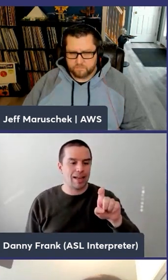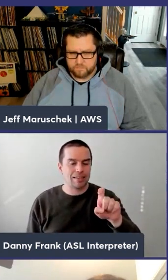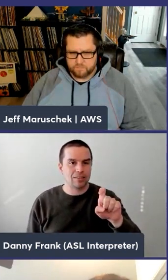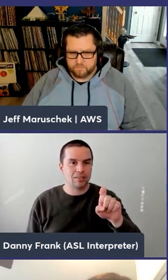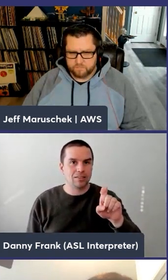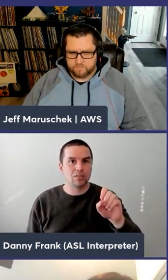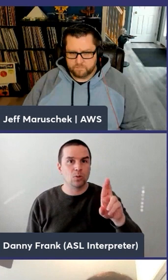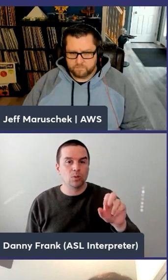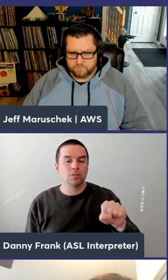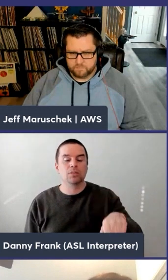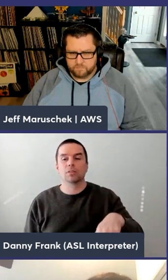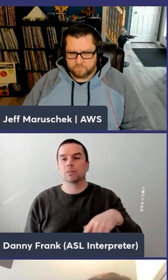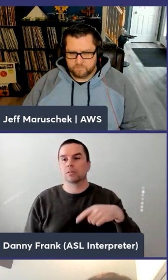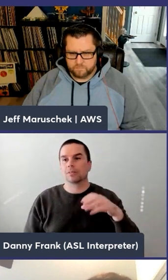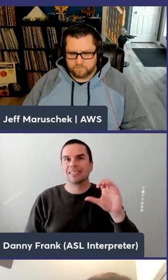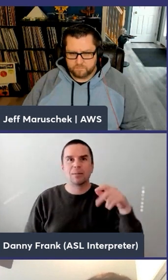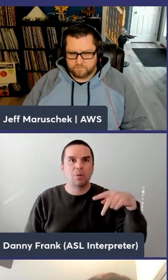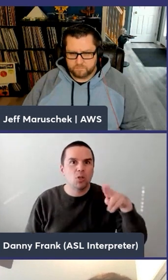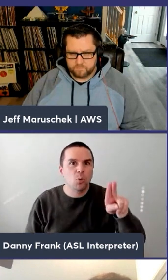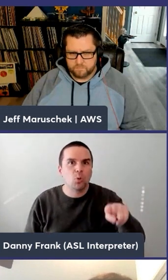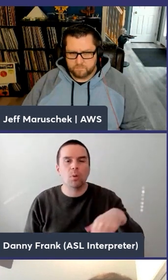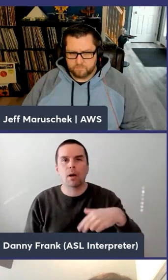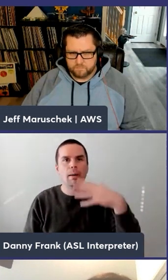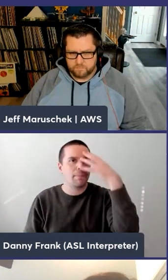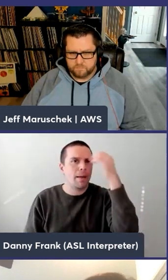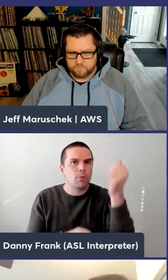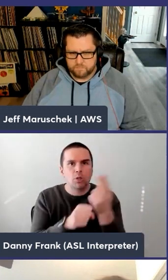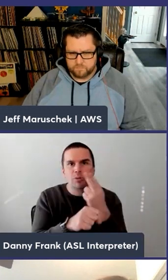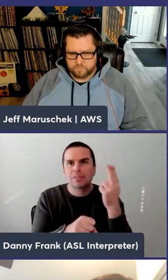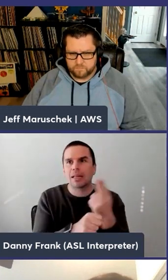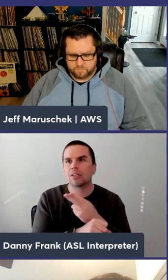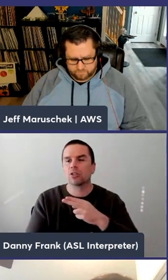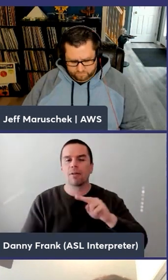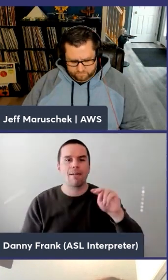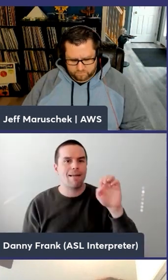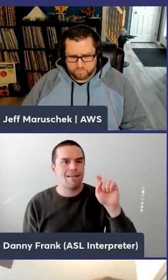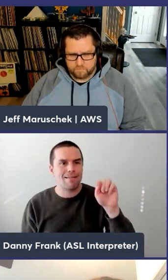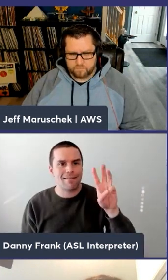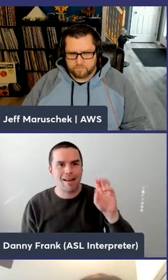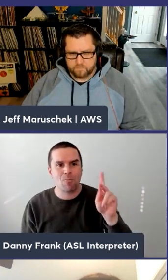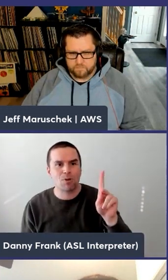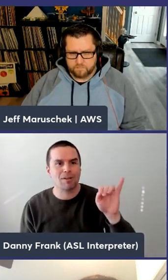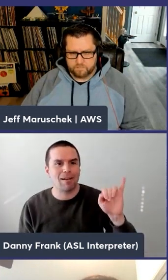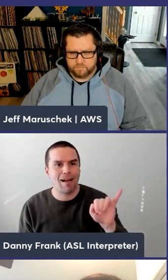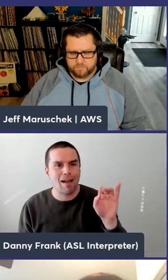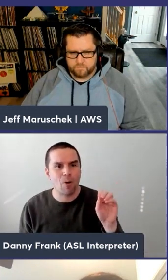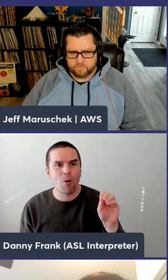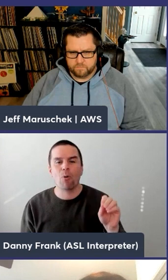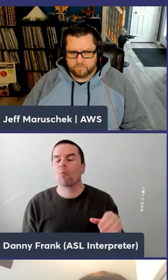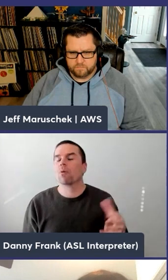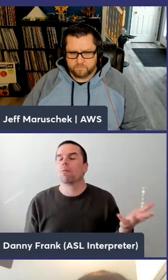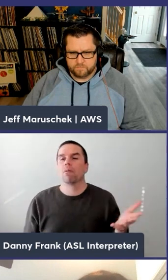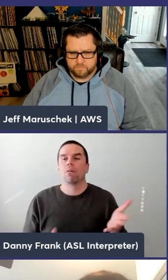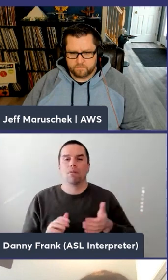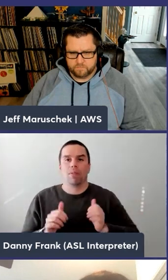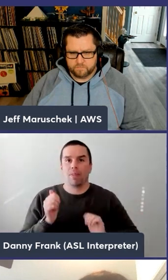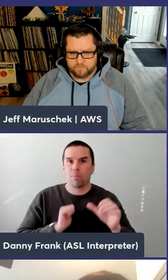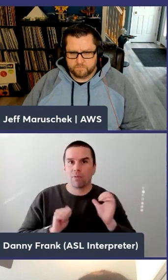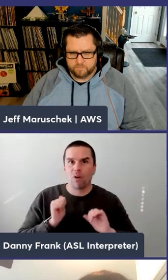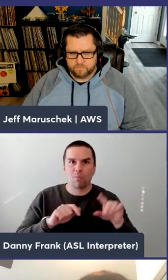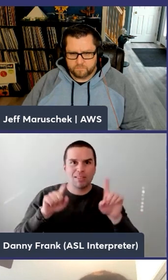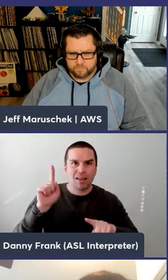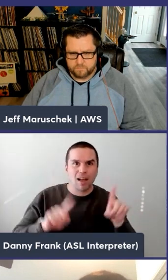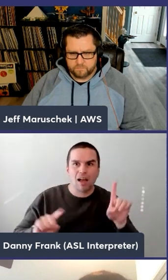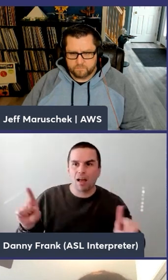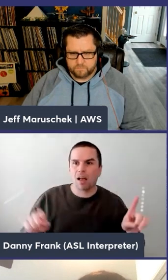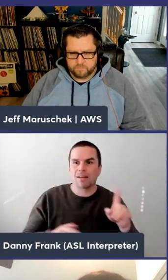memory Yeah. utilization, sometimes even network I/O, and then also the performance of the different